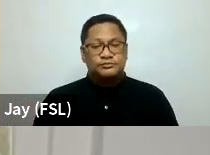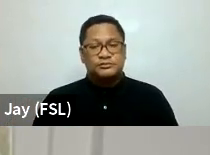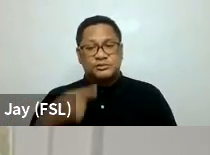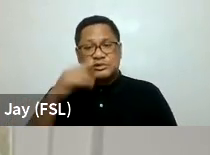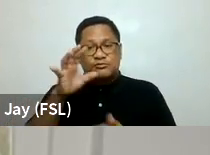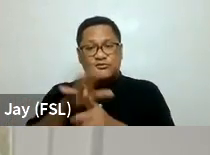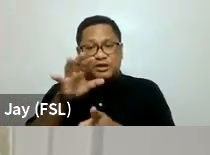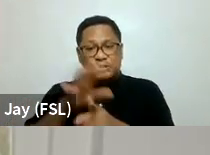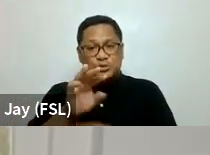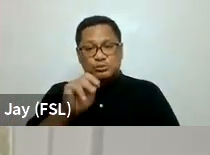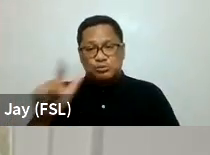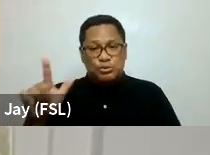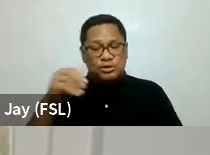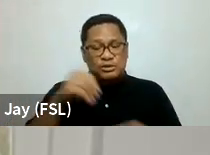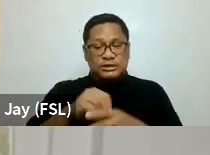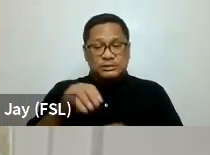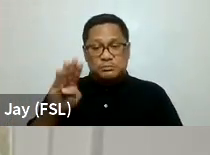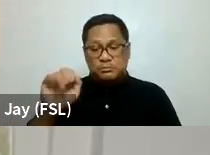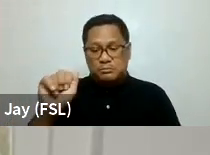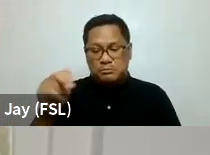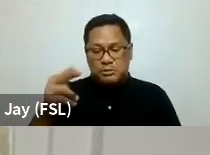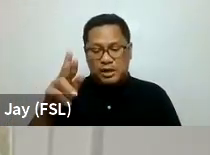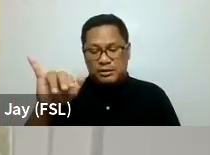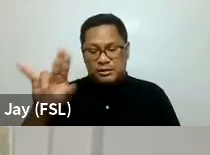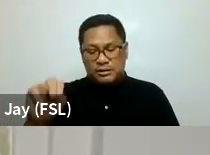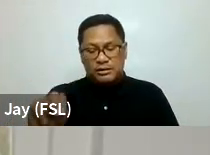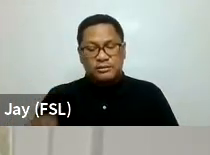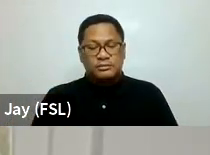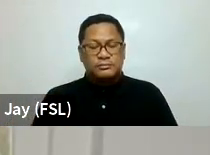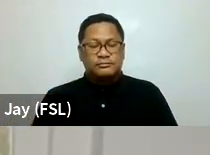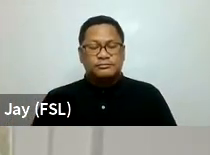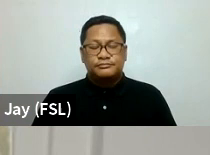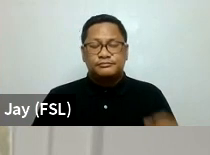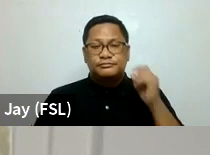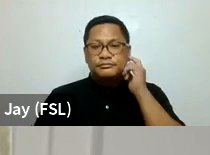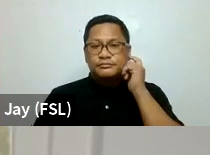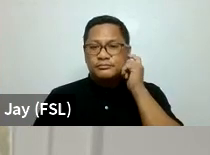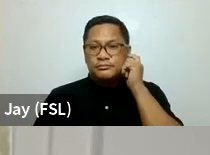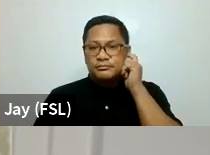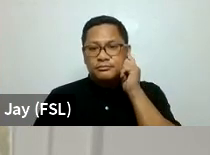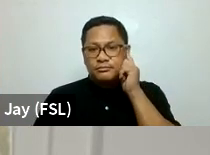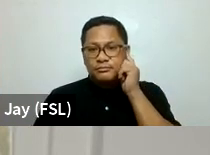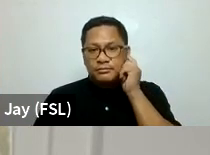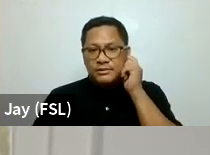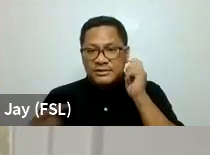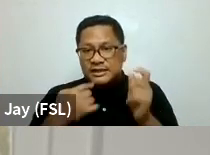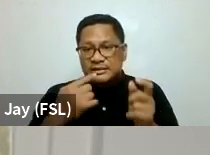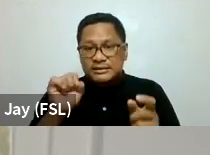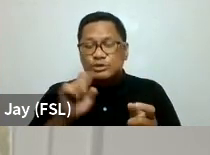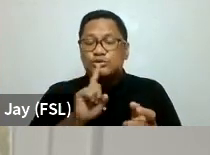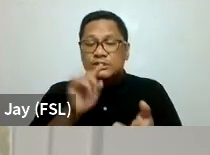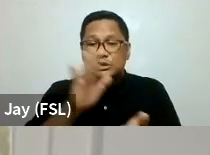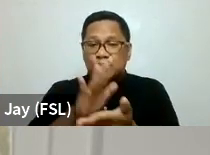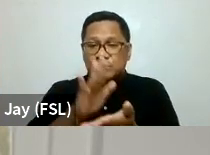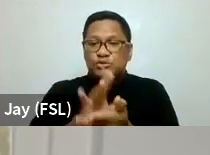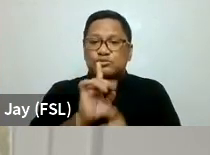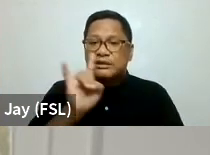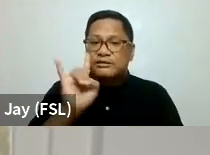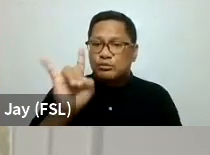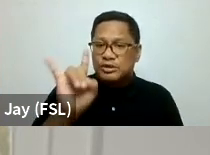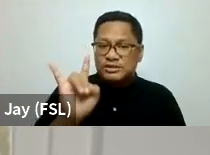malls in Bahrain. So talagang school sila, but very commercial yung approach